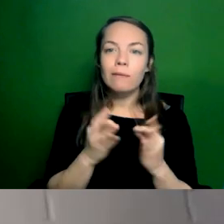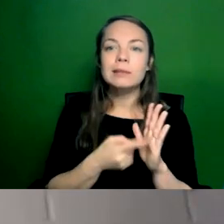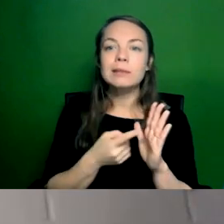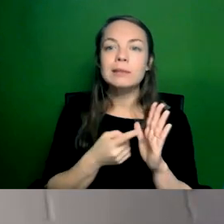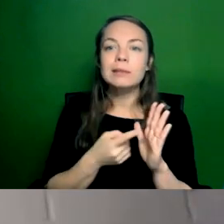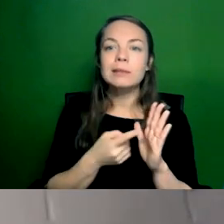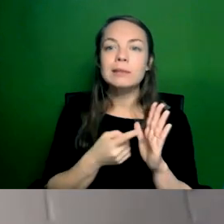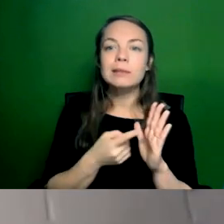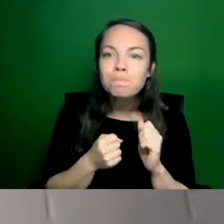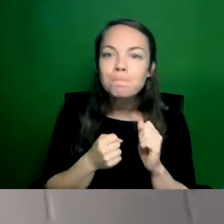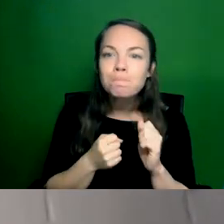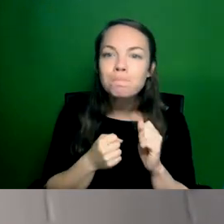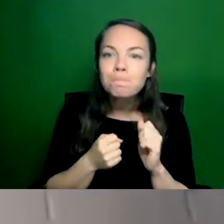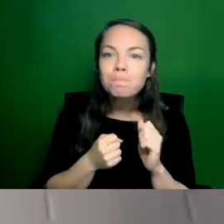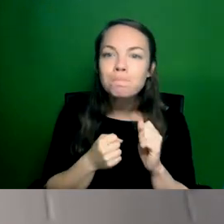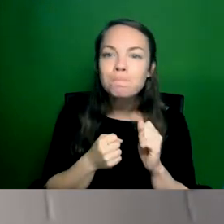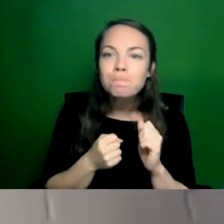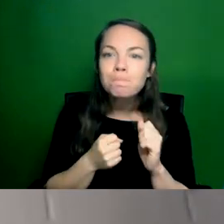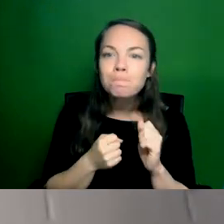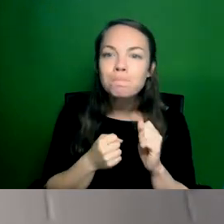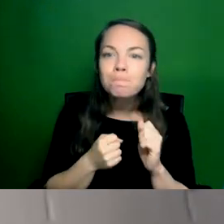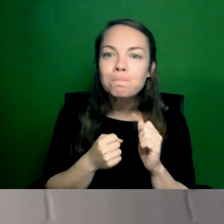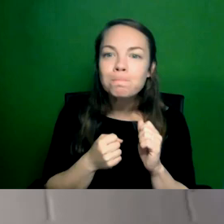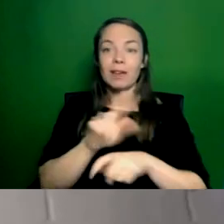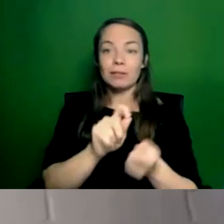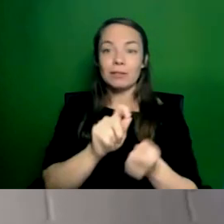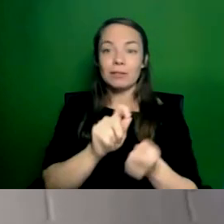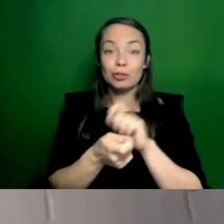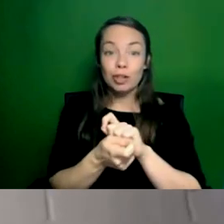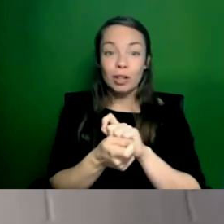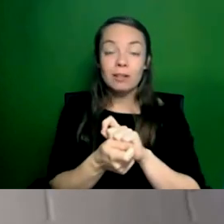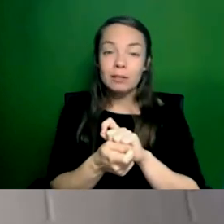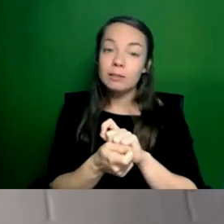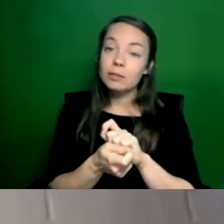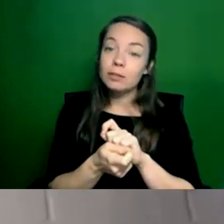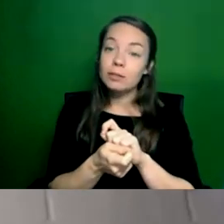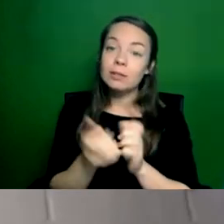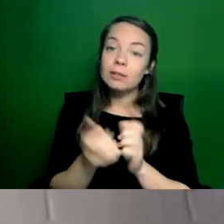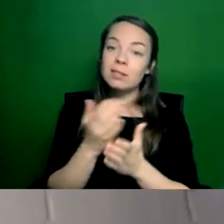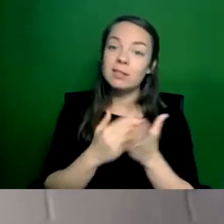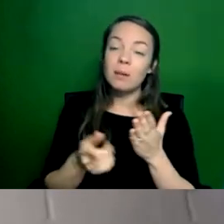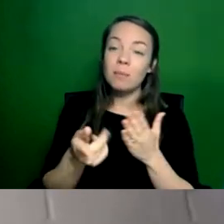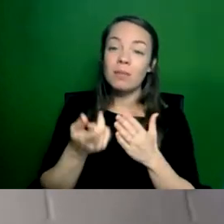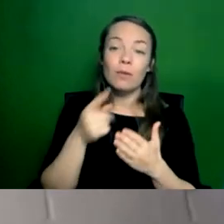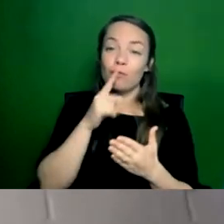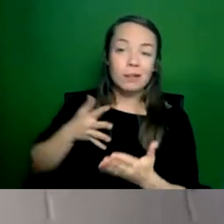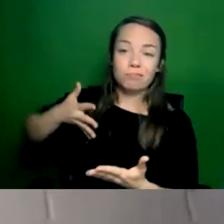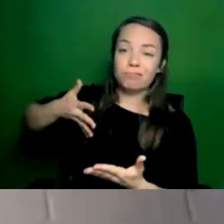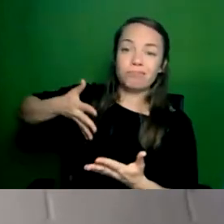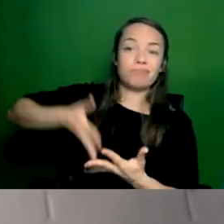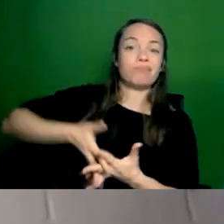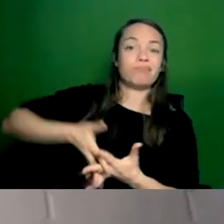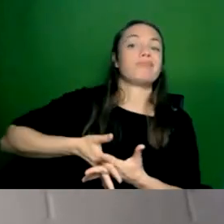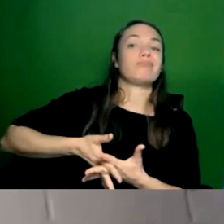our greatest opportunity to really affect change, because some of this stuff is really steeped in our families. And then we will look around and we wonder where